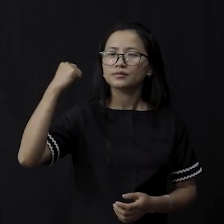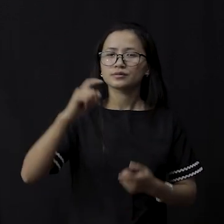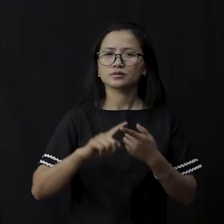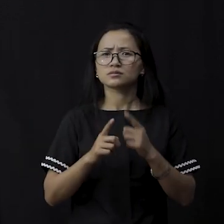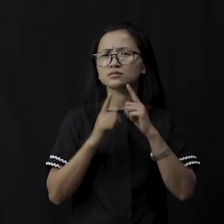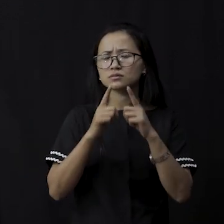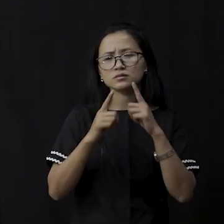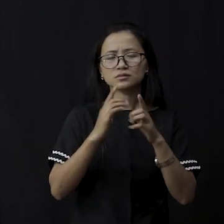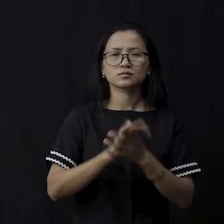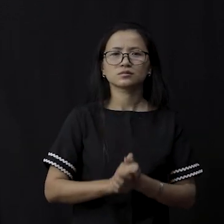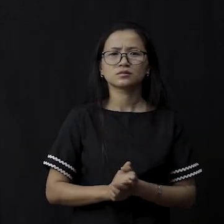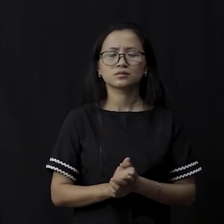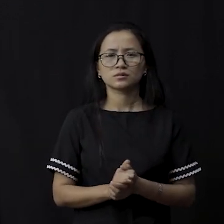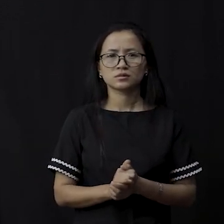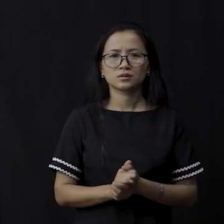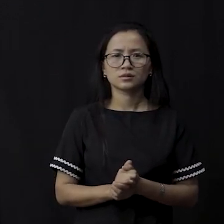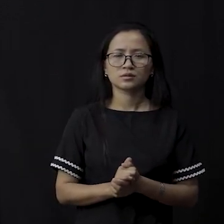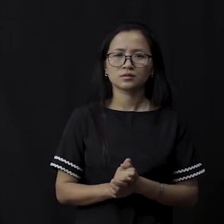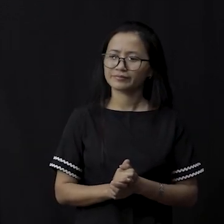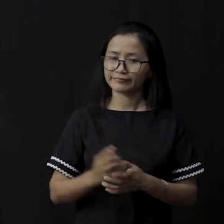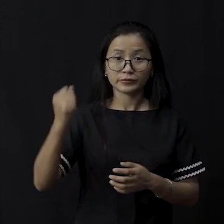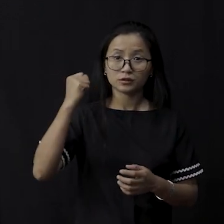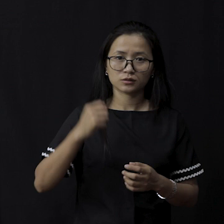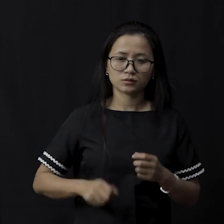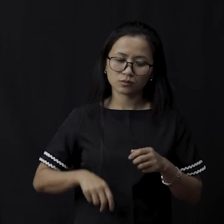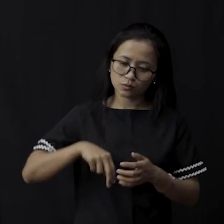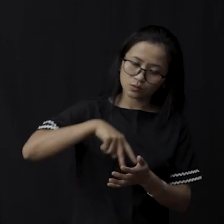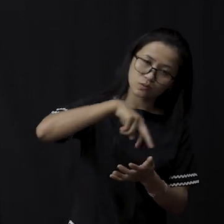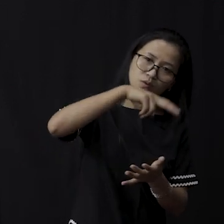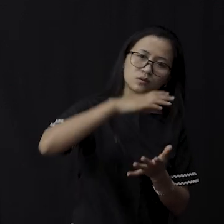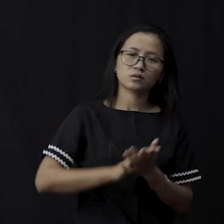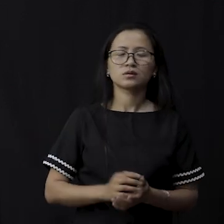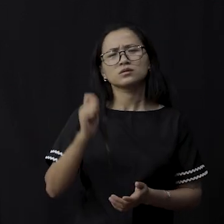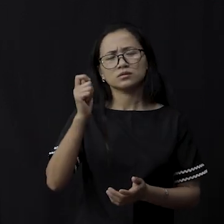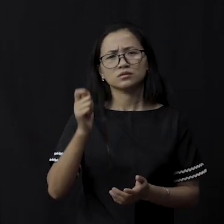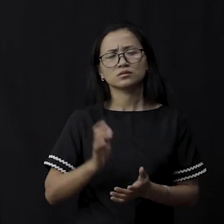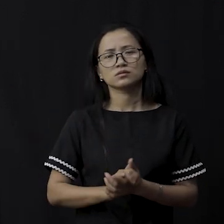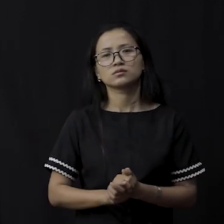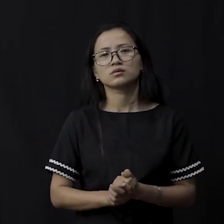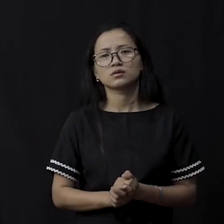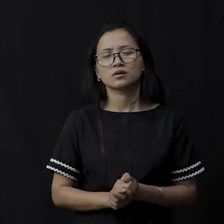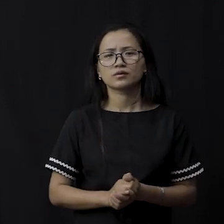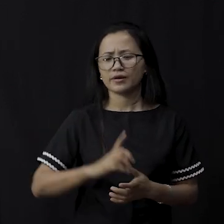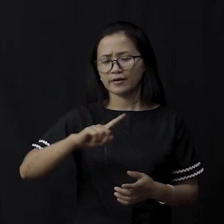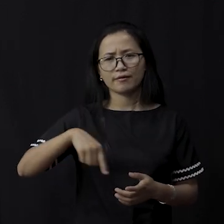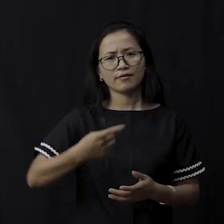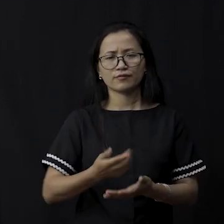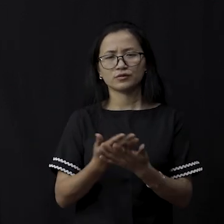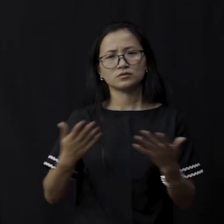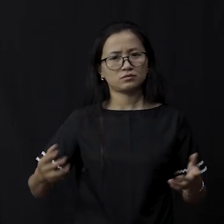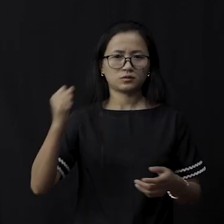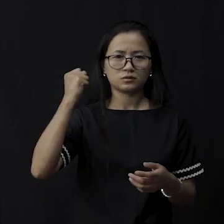speak. Yes, you need energy to walk. We need energy to work. We need energy for everything